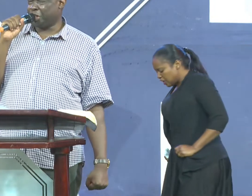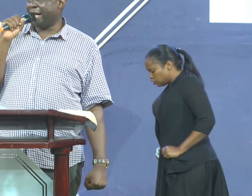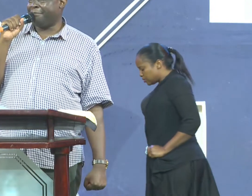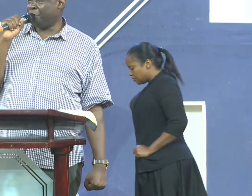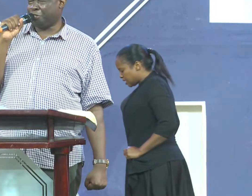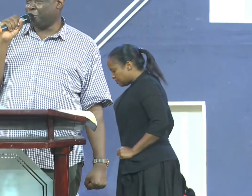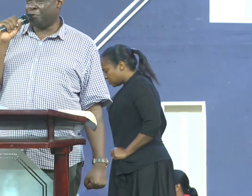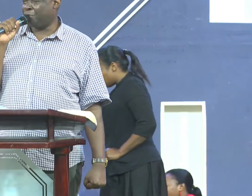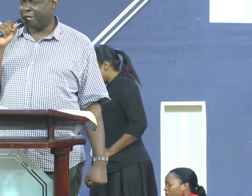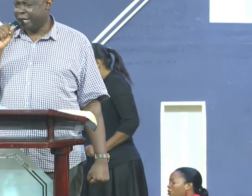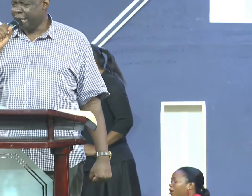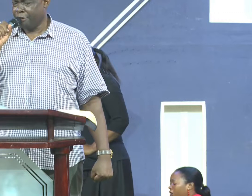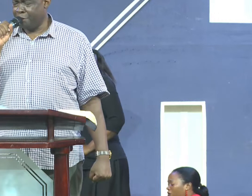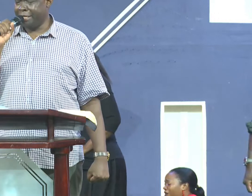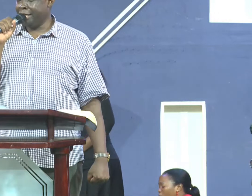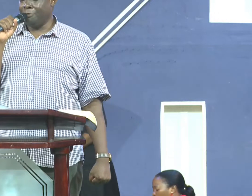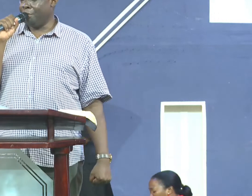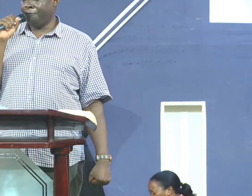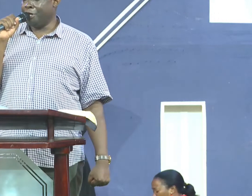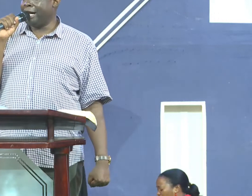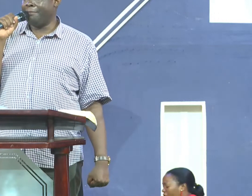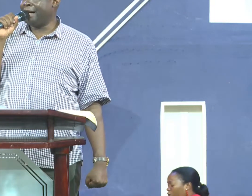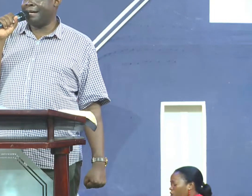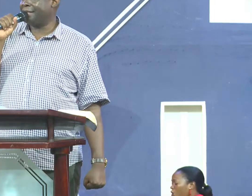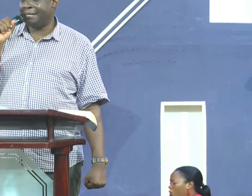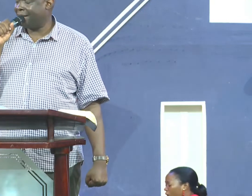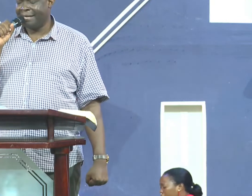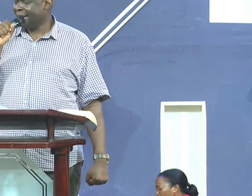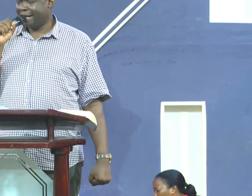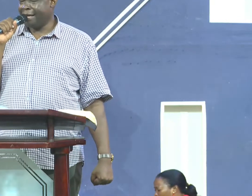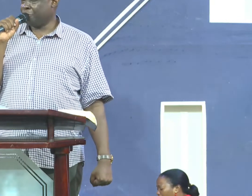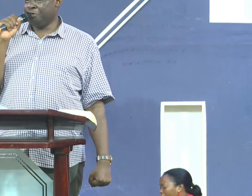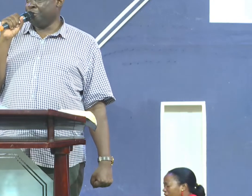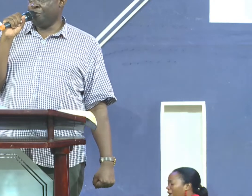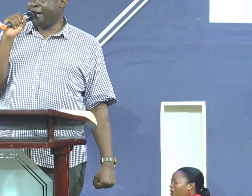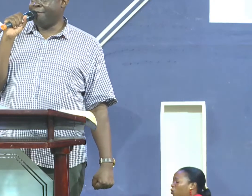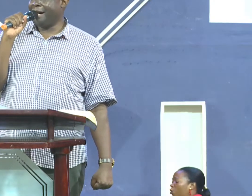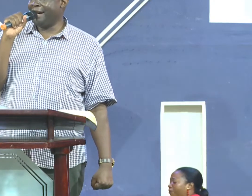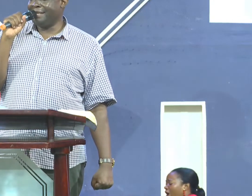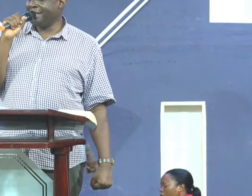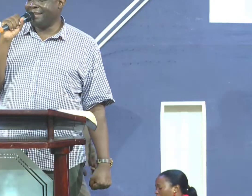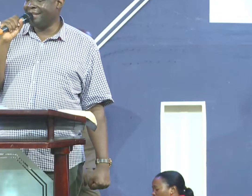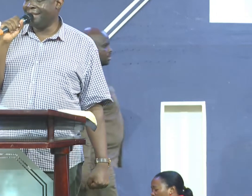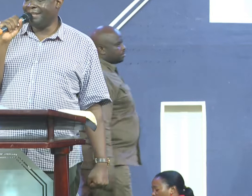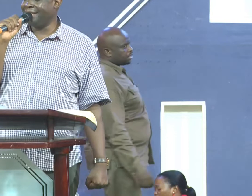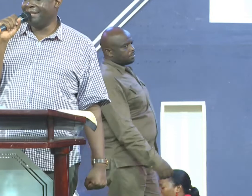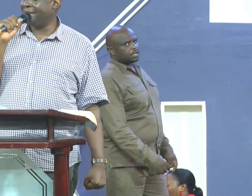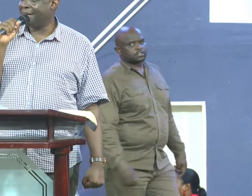tubyogererako ekigambo kyo bidde mu bifuna amaanyi katonda ow'amaanyi